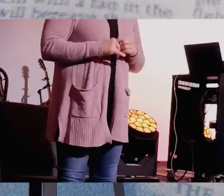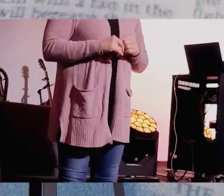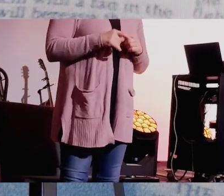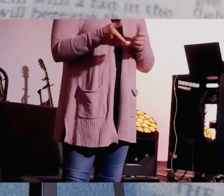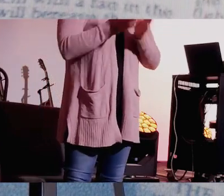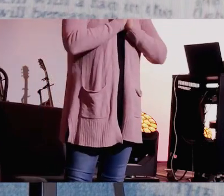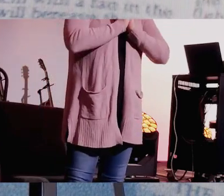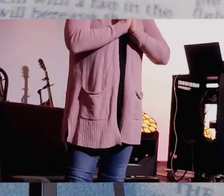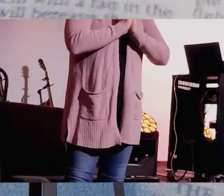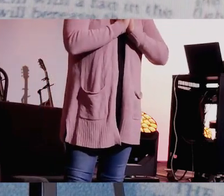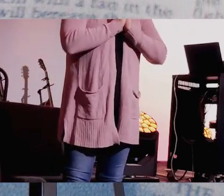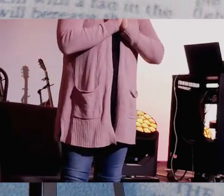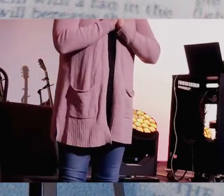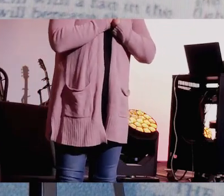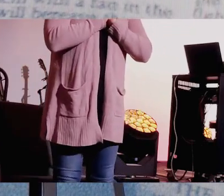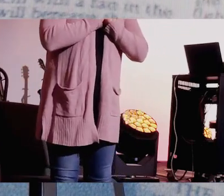Here to pray.